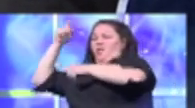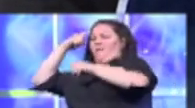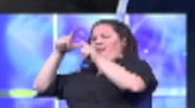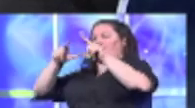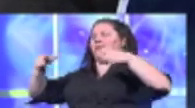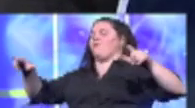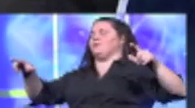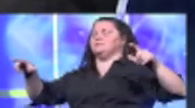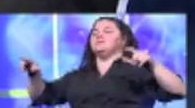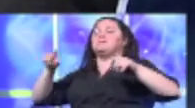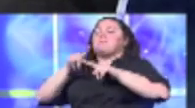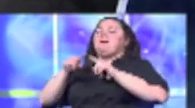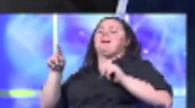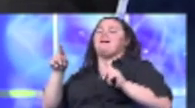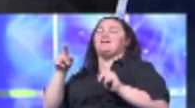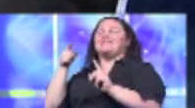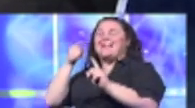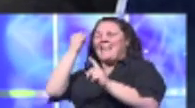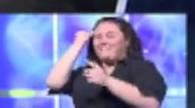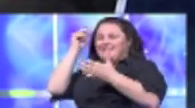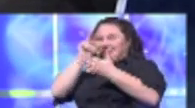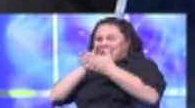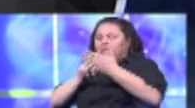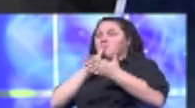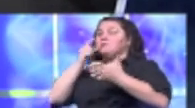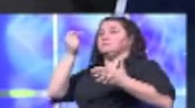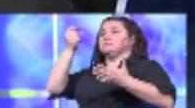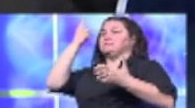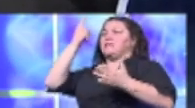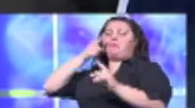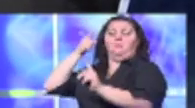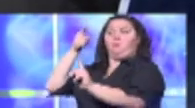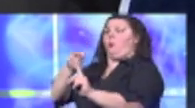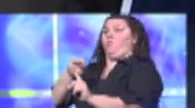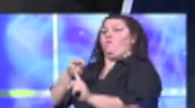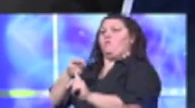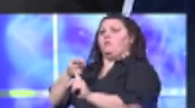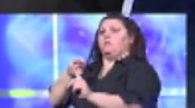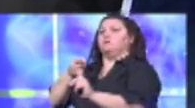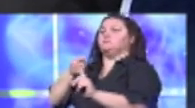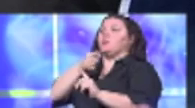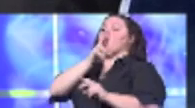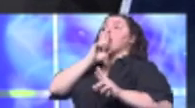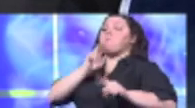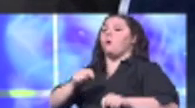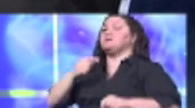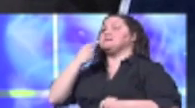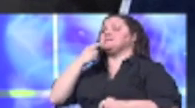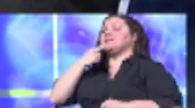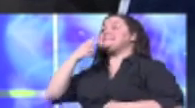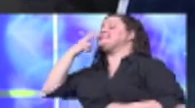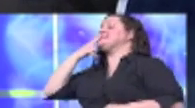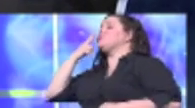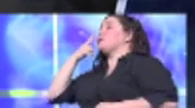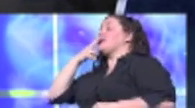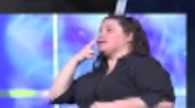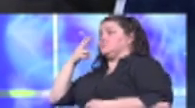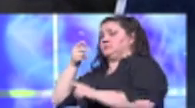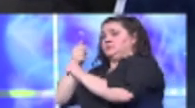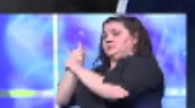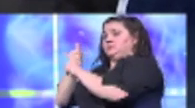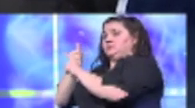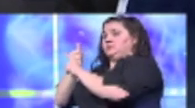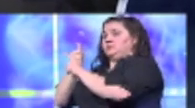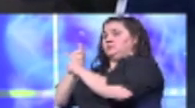but one that is, if you really listen to it, so right on, it said, cigarette smoking